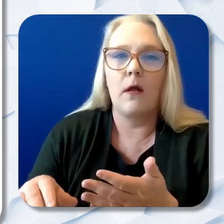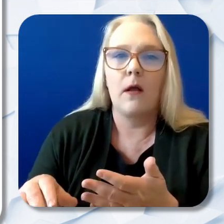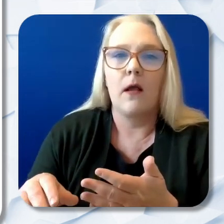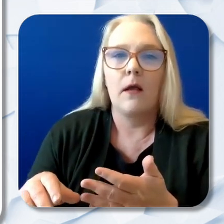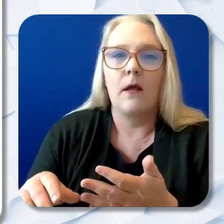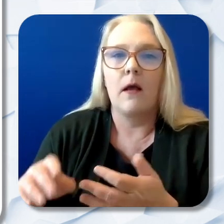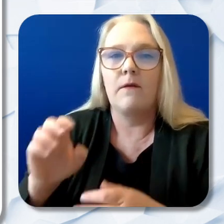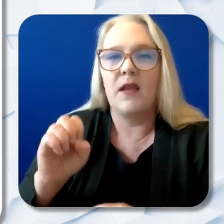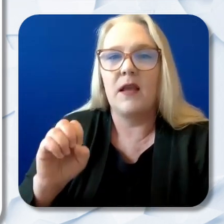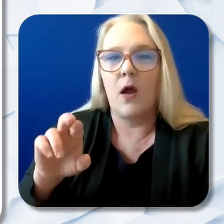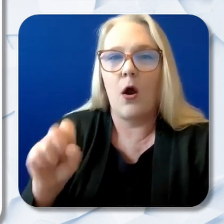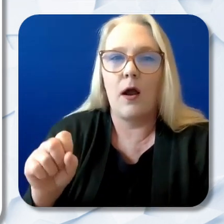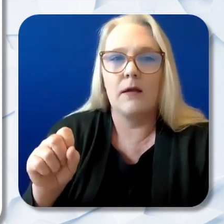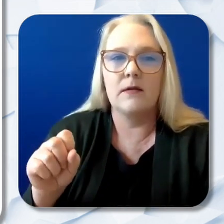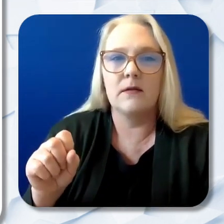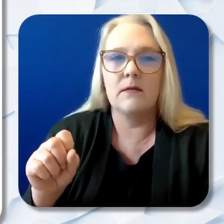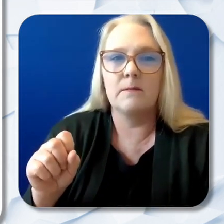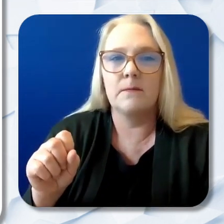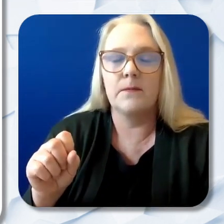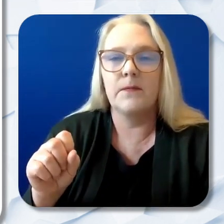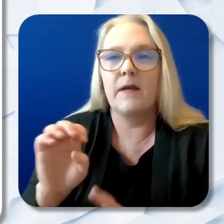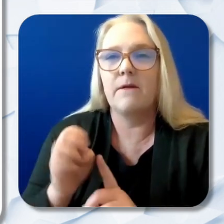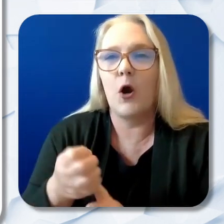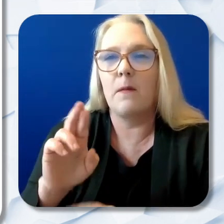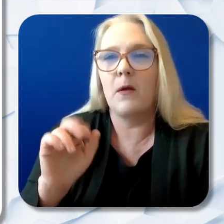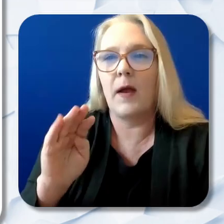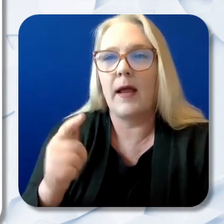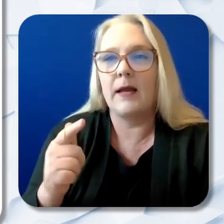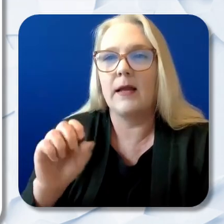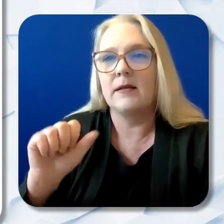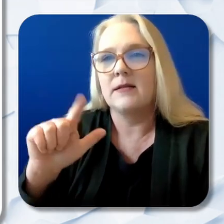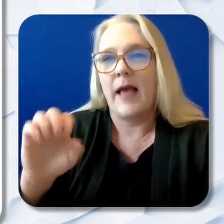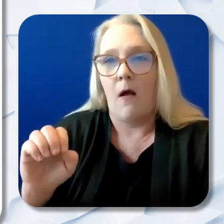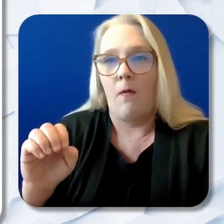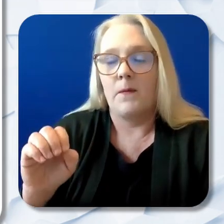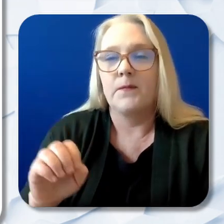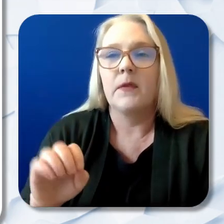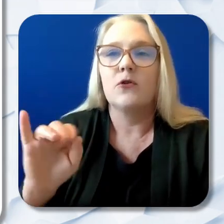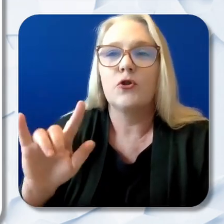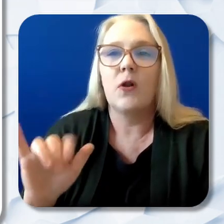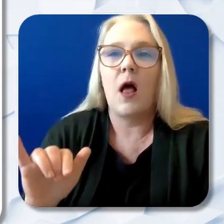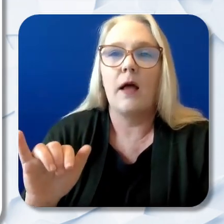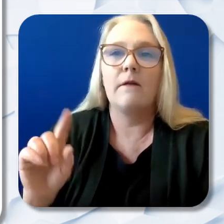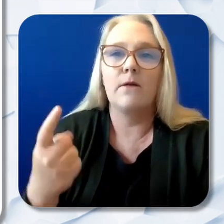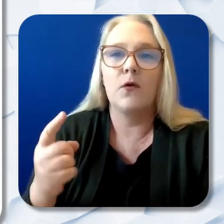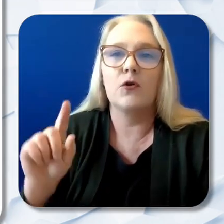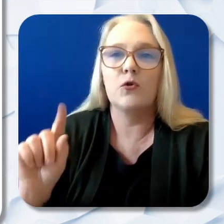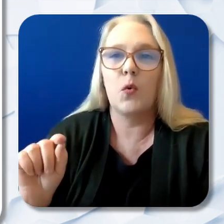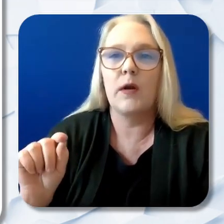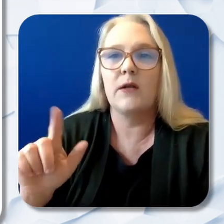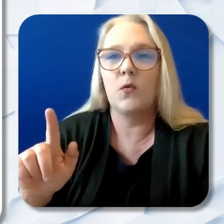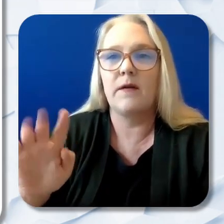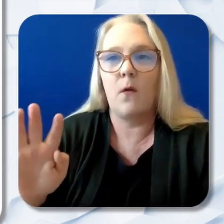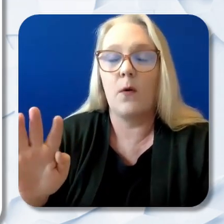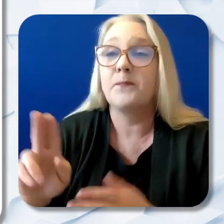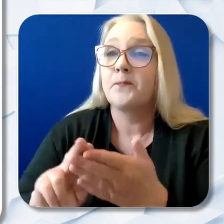the ERS, or the Environment Rating Scale. As of July 1st, 2024, contractors